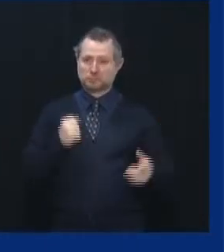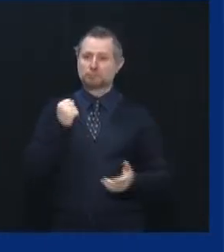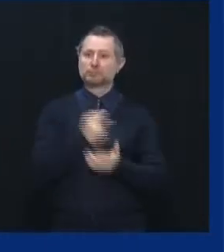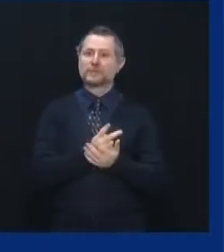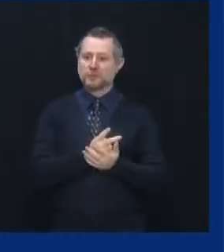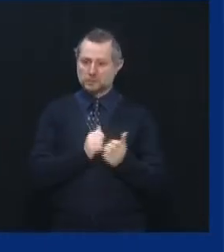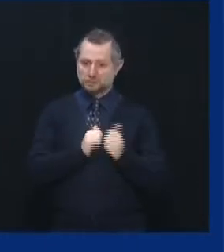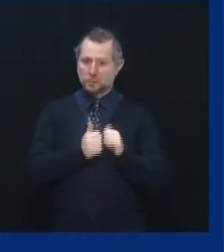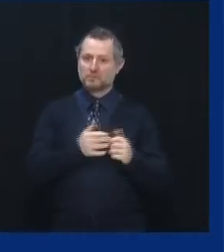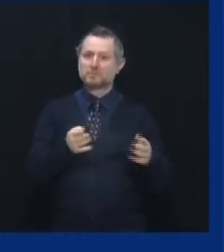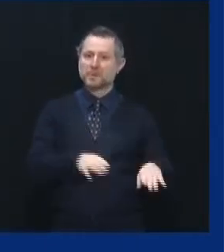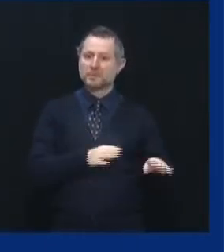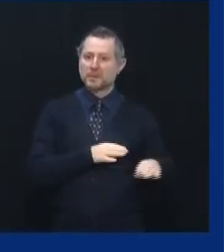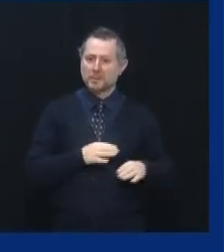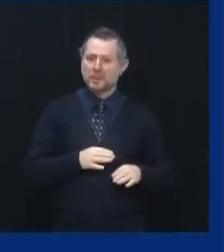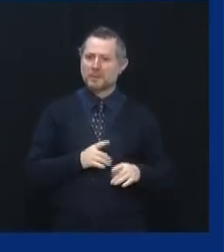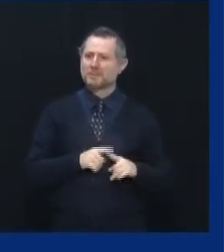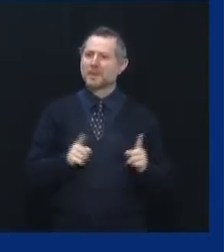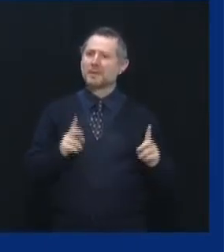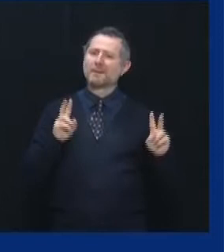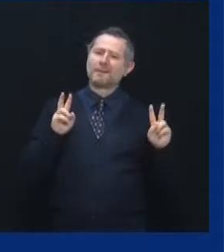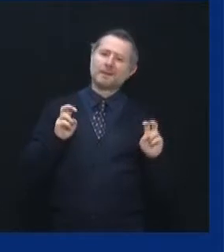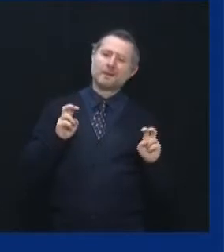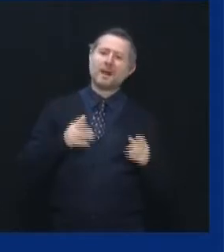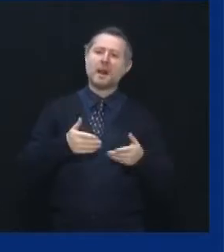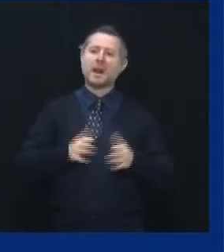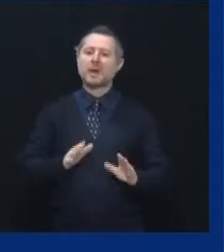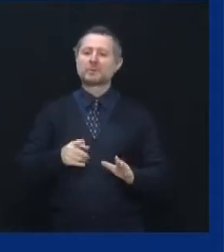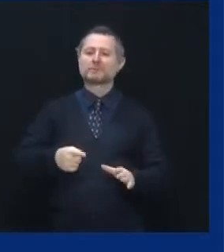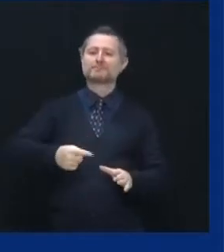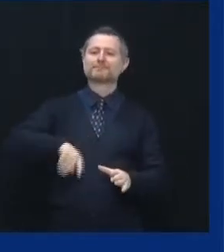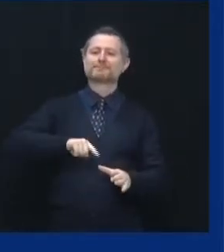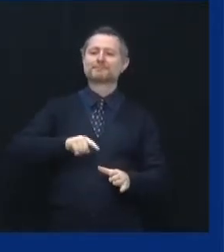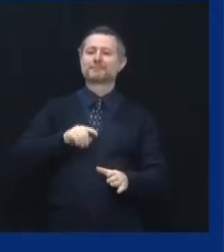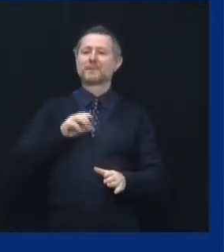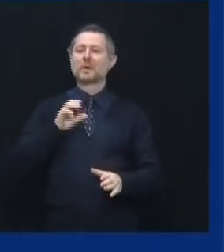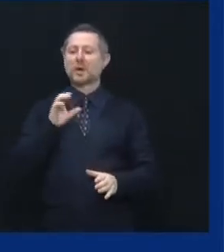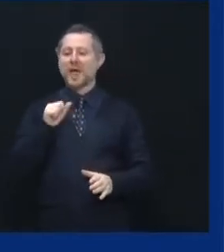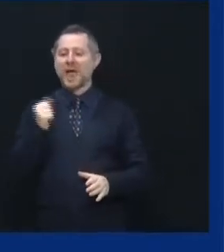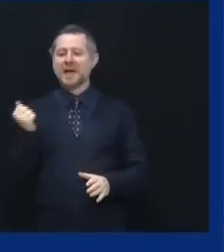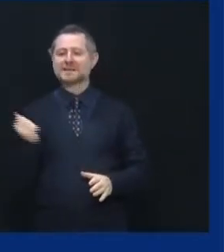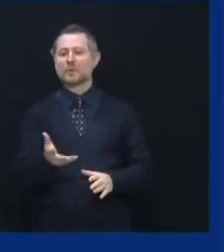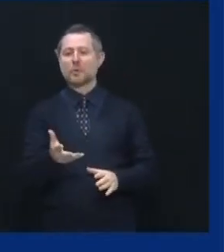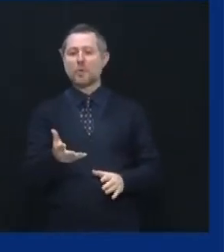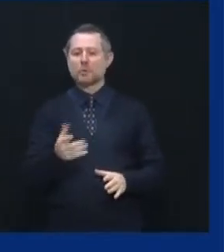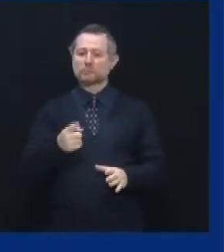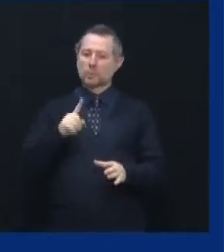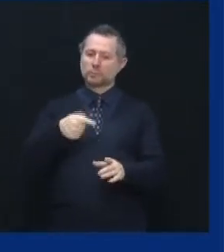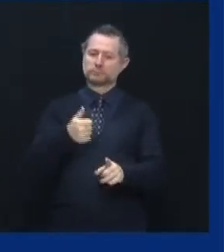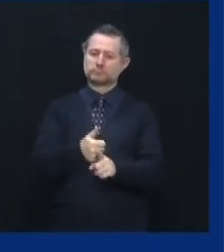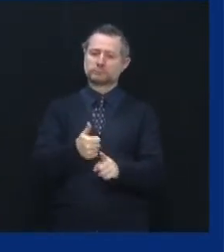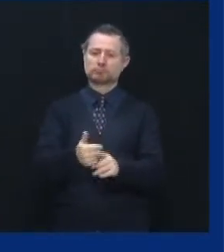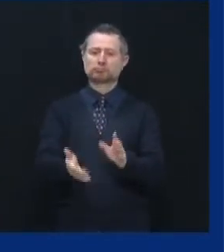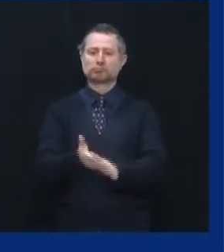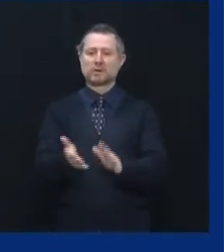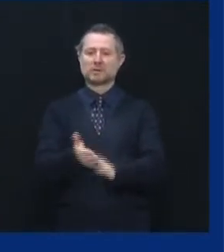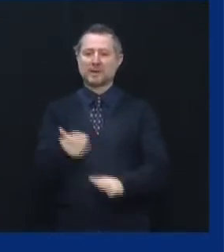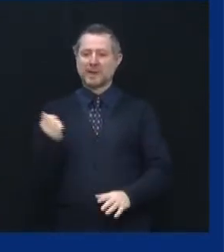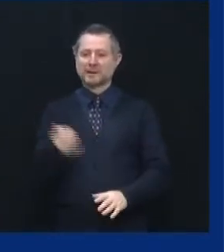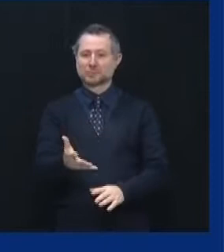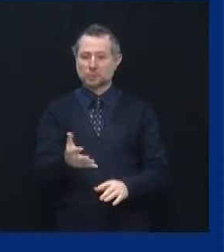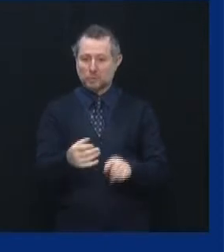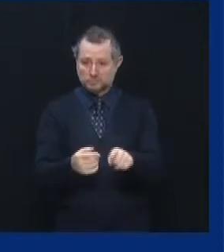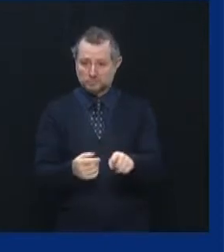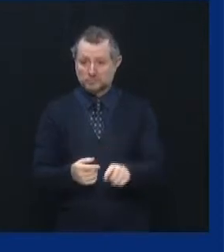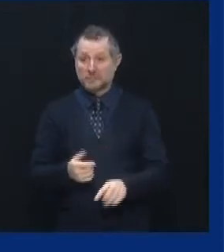basically allow casinos to run their own gambling operations. That makes a lot of money for